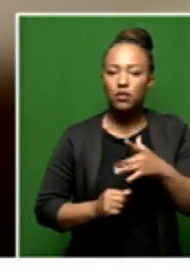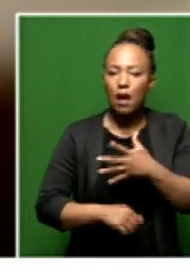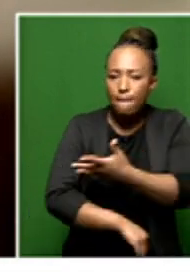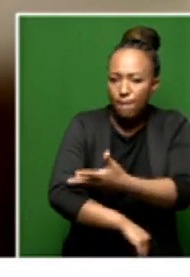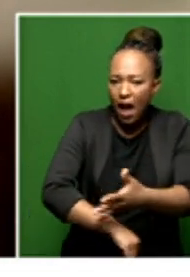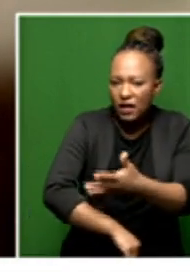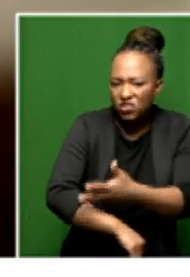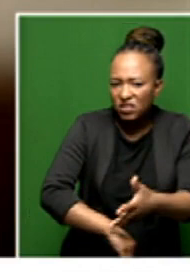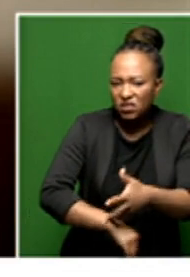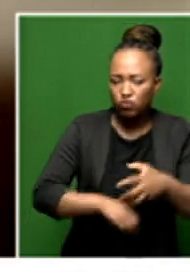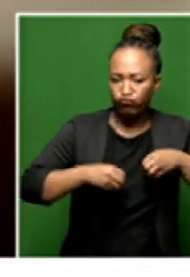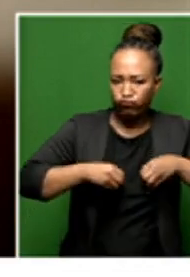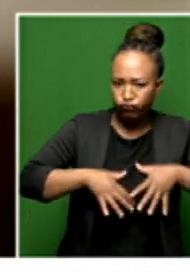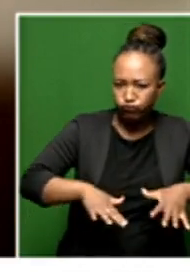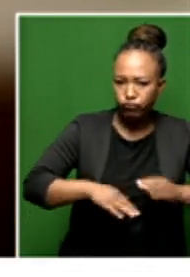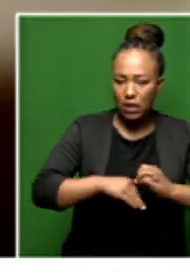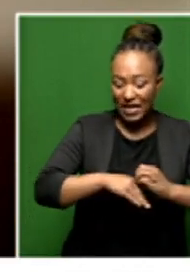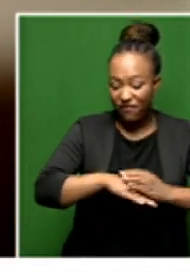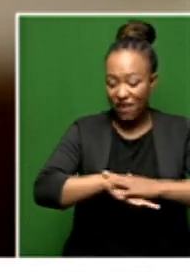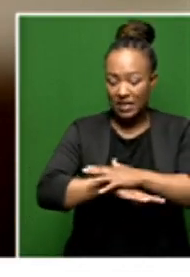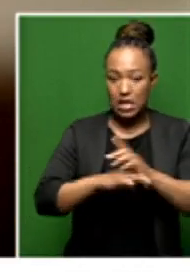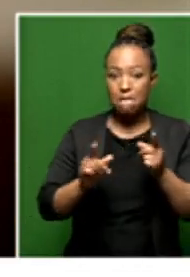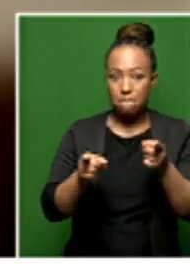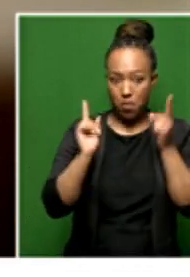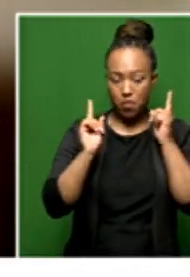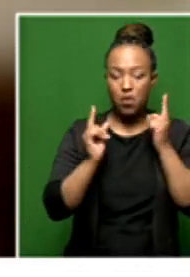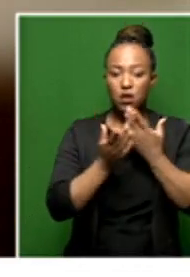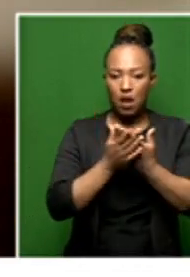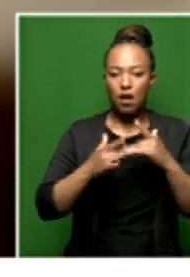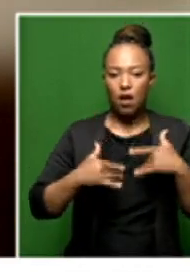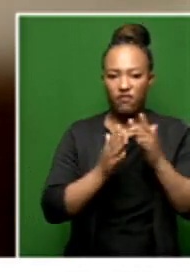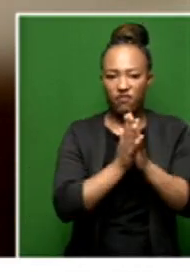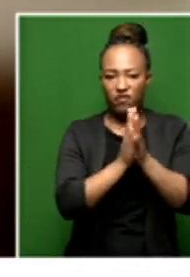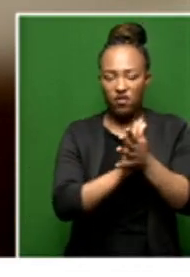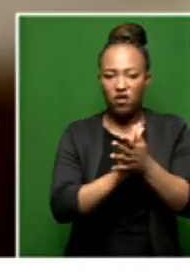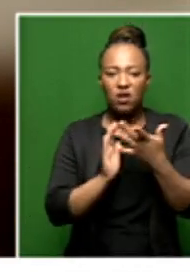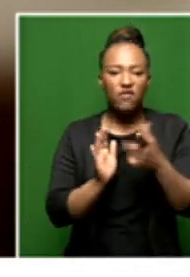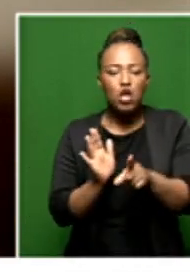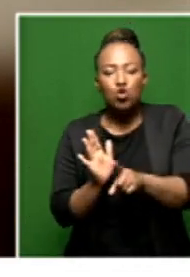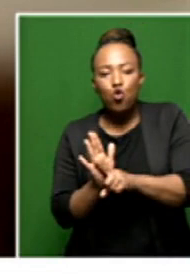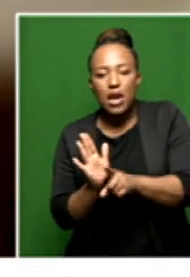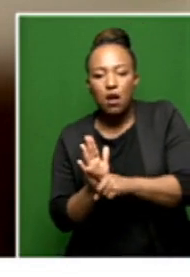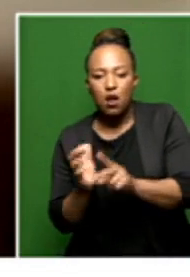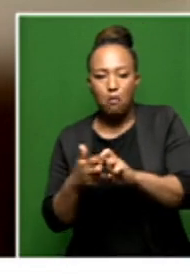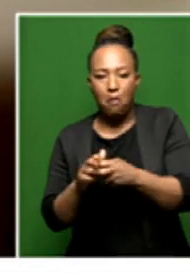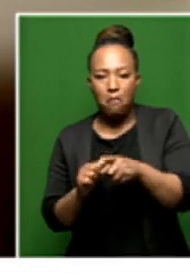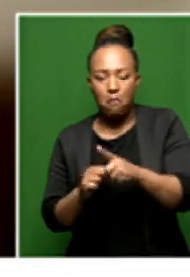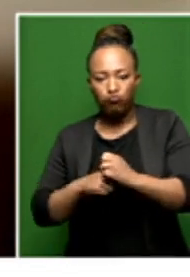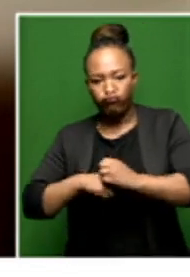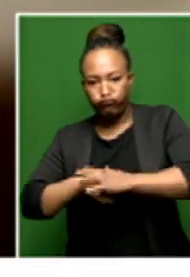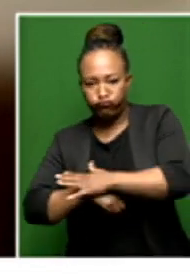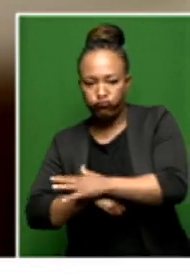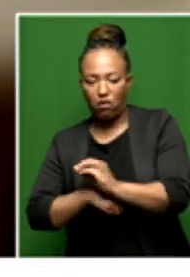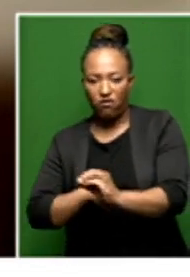most dangerous infections that really can be life-threatening. So imagine you have a urinary tract infection and it